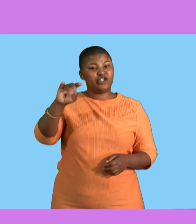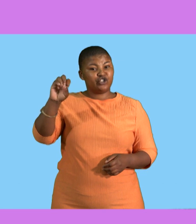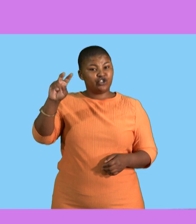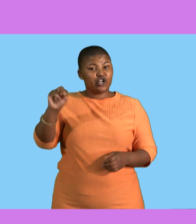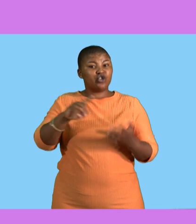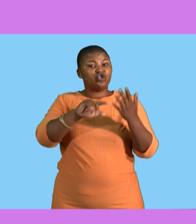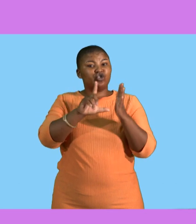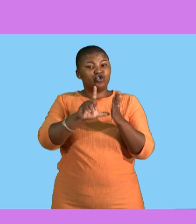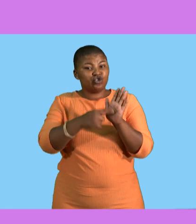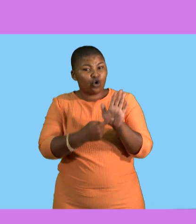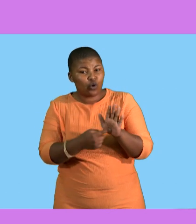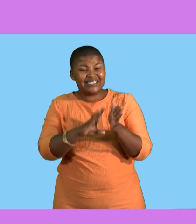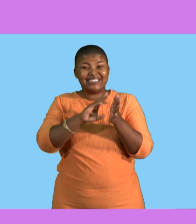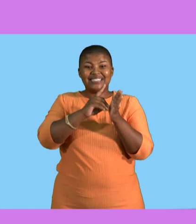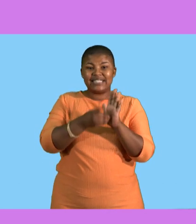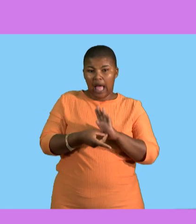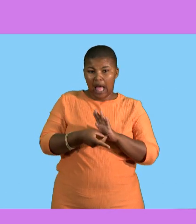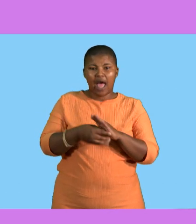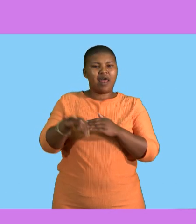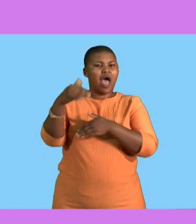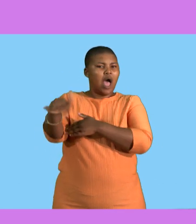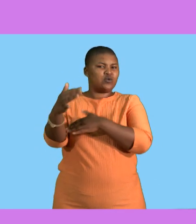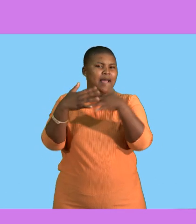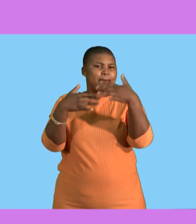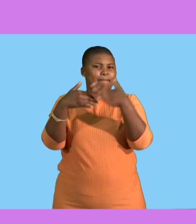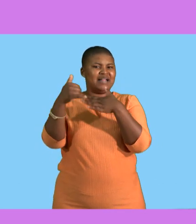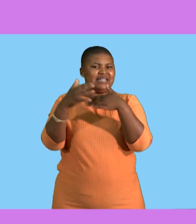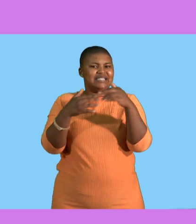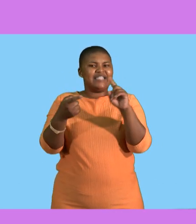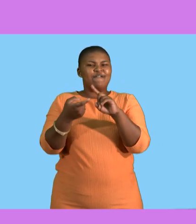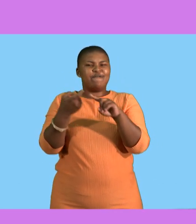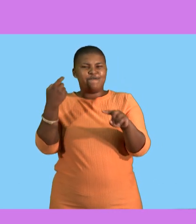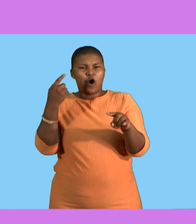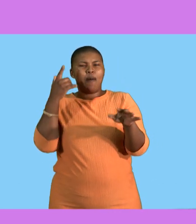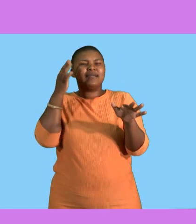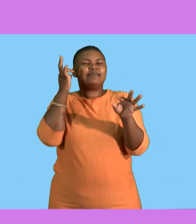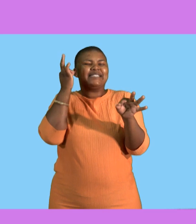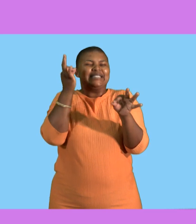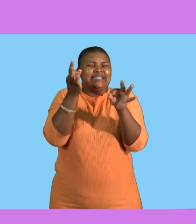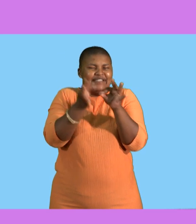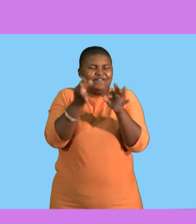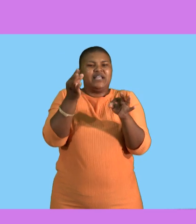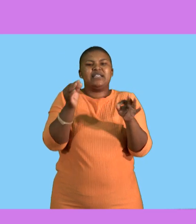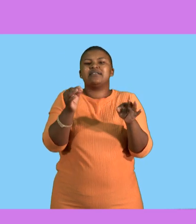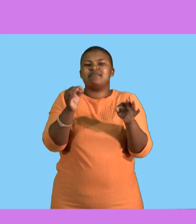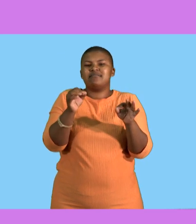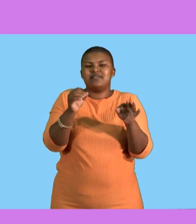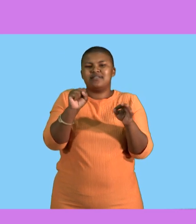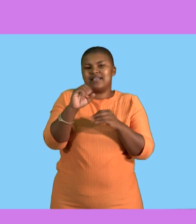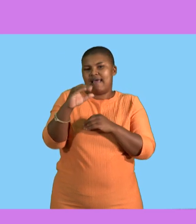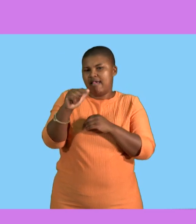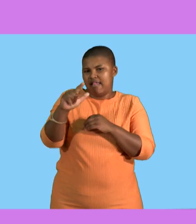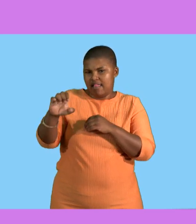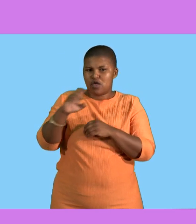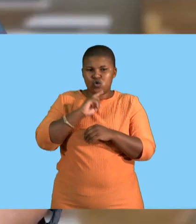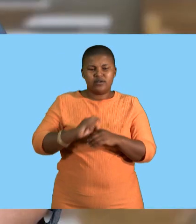and the dimensions of the outside of the building from a side view using a specific scale.